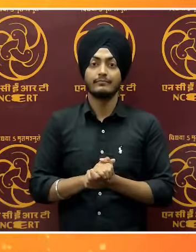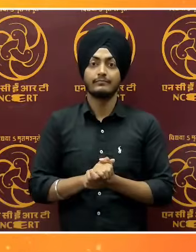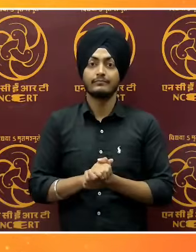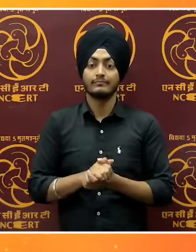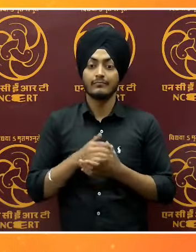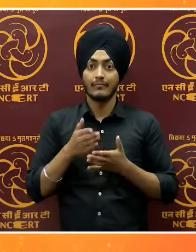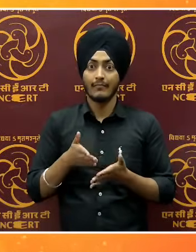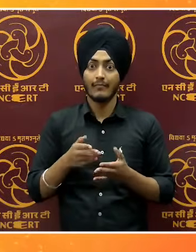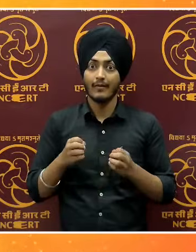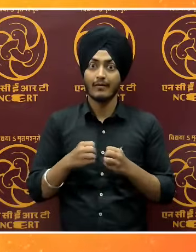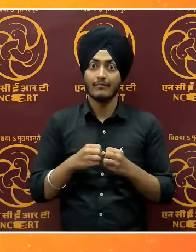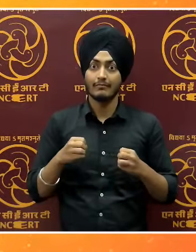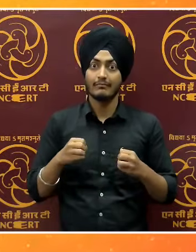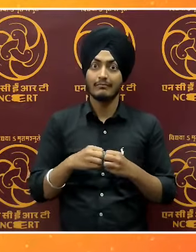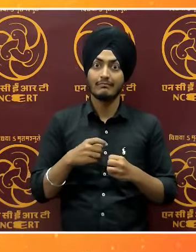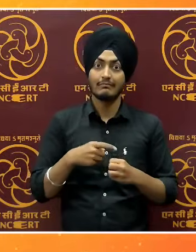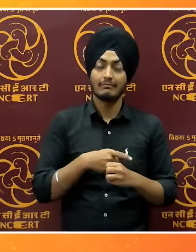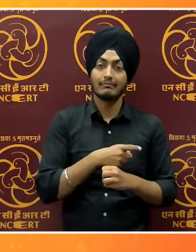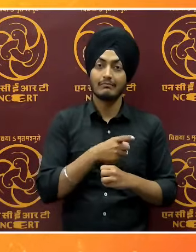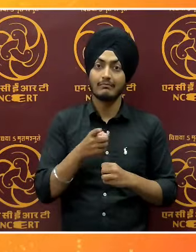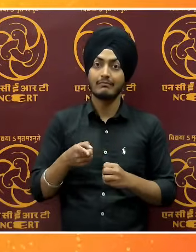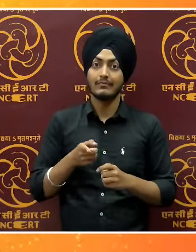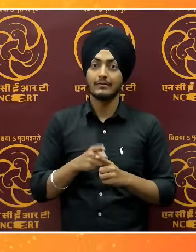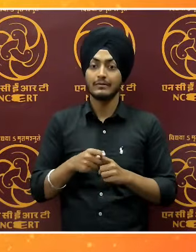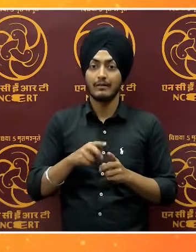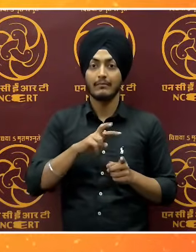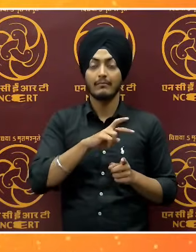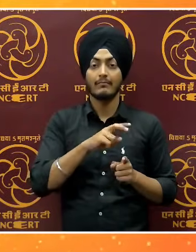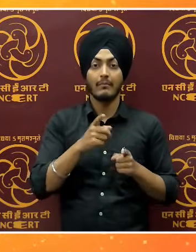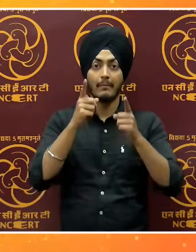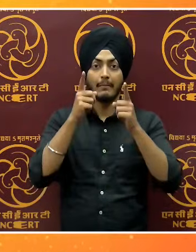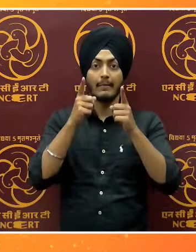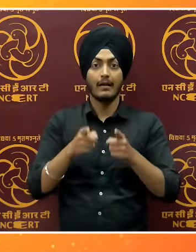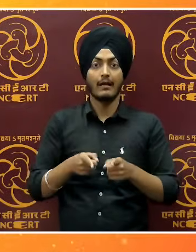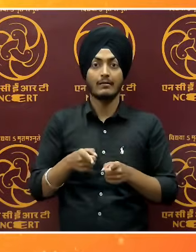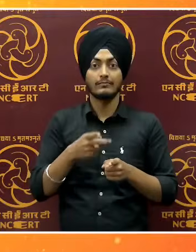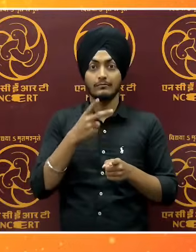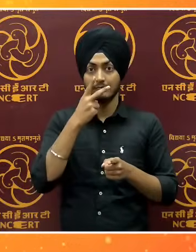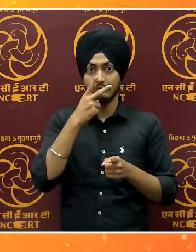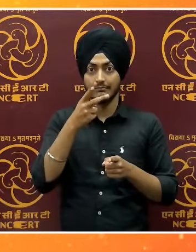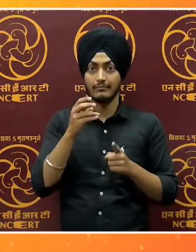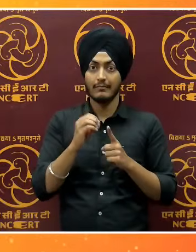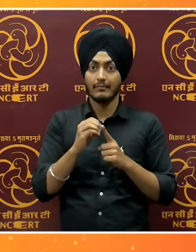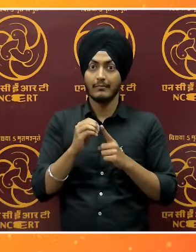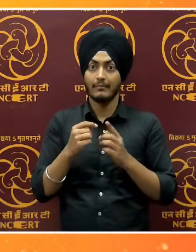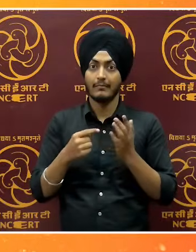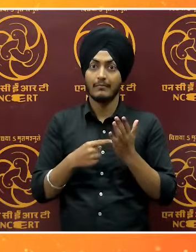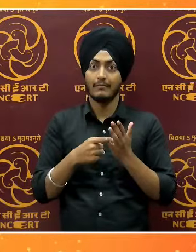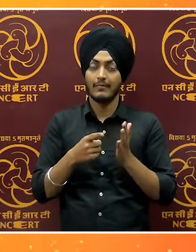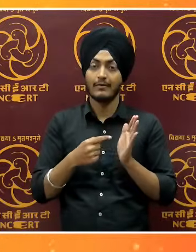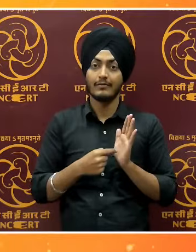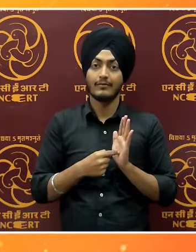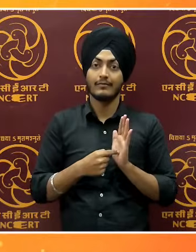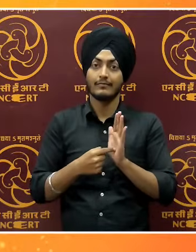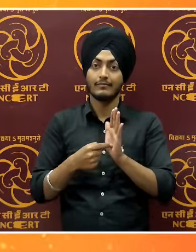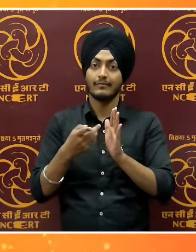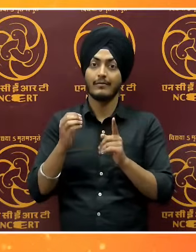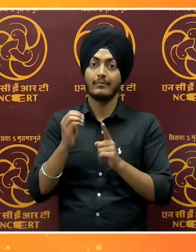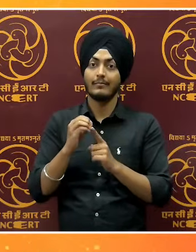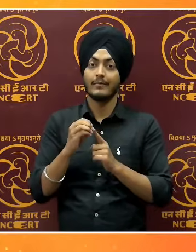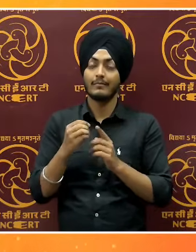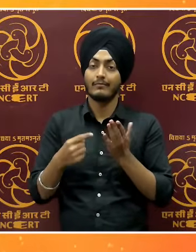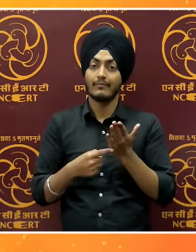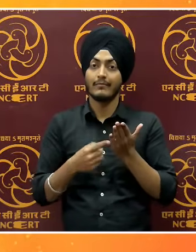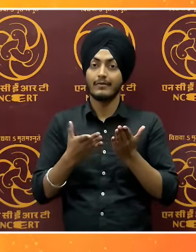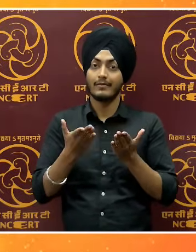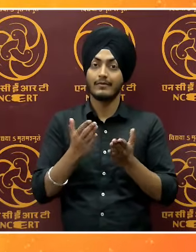Uniform magnetic field can be represented by parallel lines. Look at this bar magnet that I shown in the